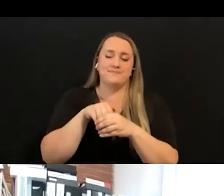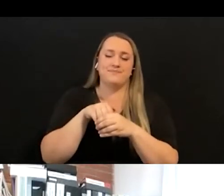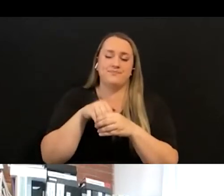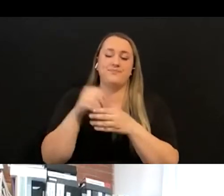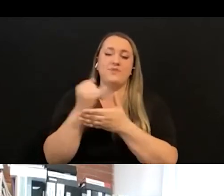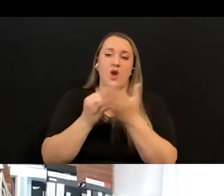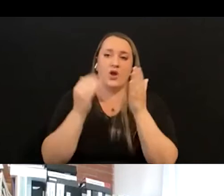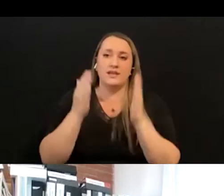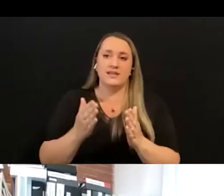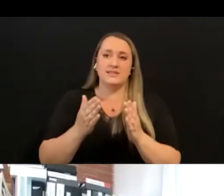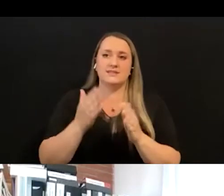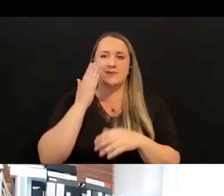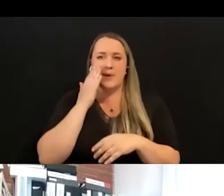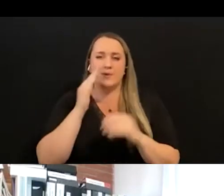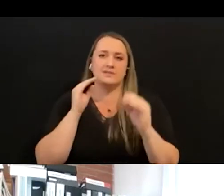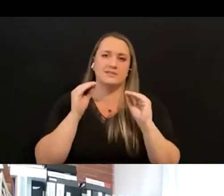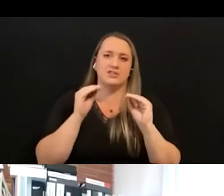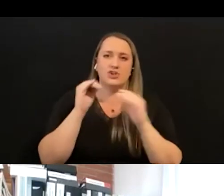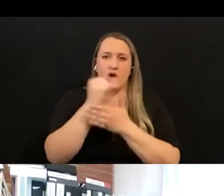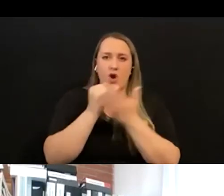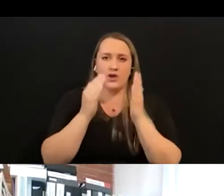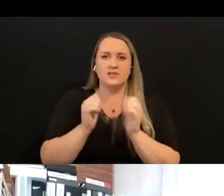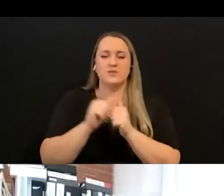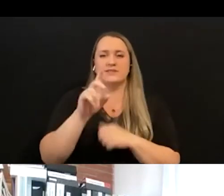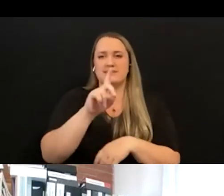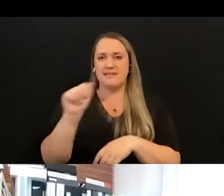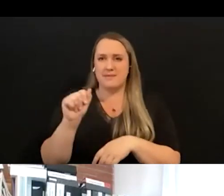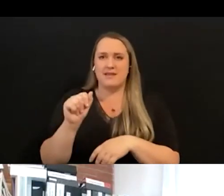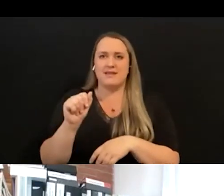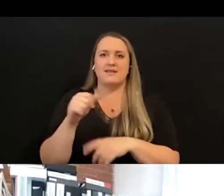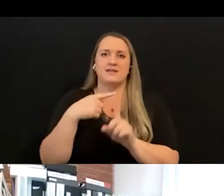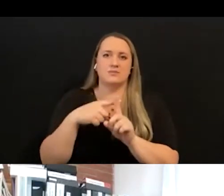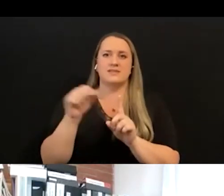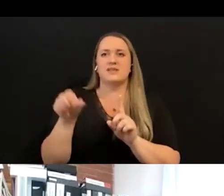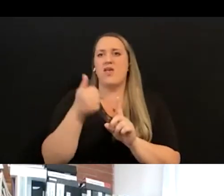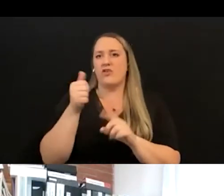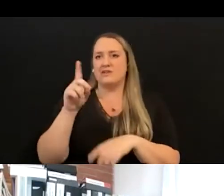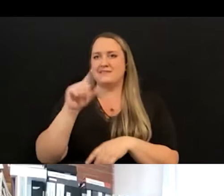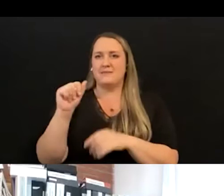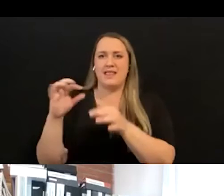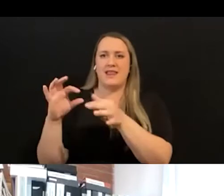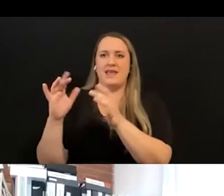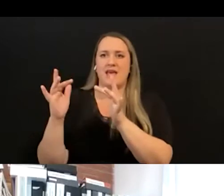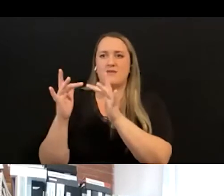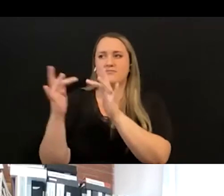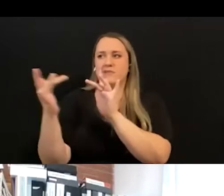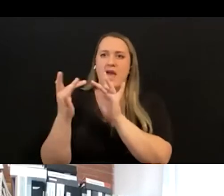artists, teaching artists with disabilities and other disability connections into the